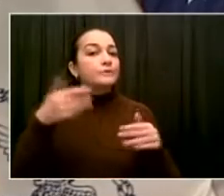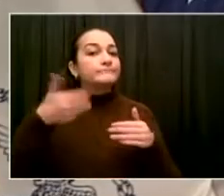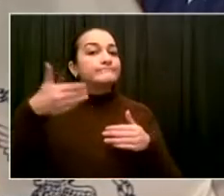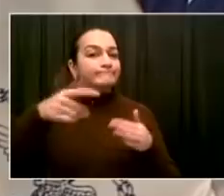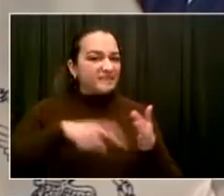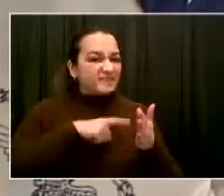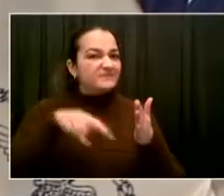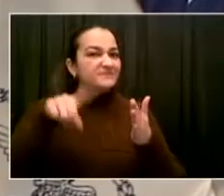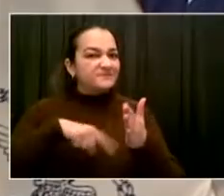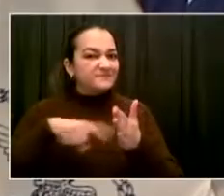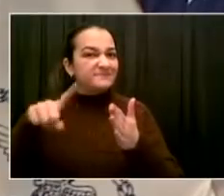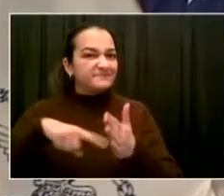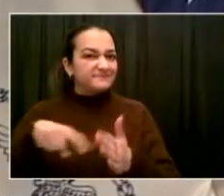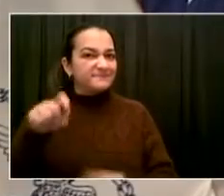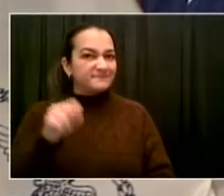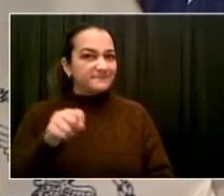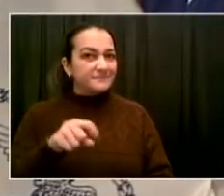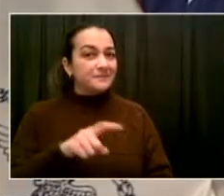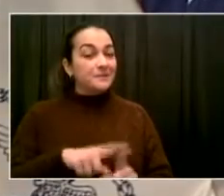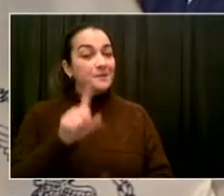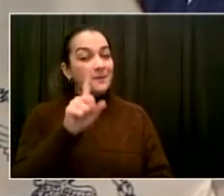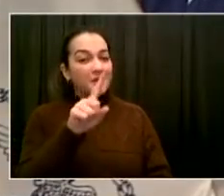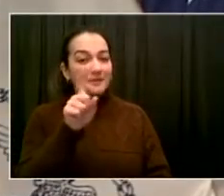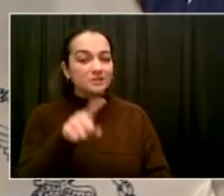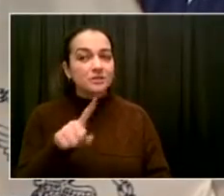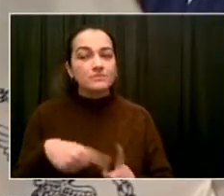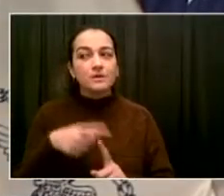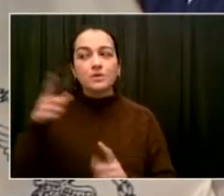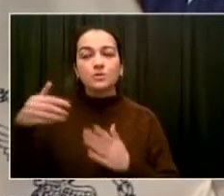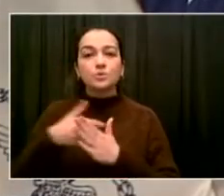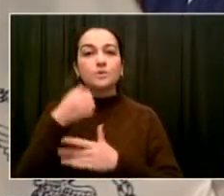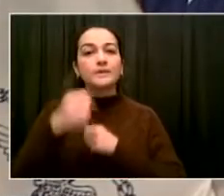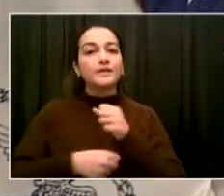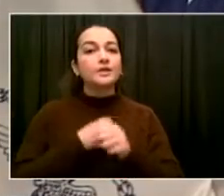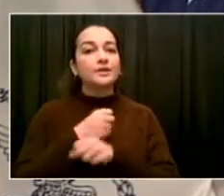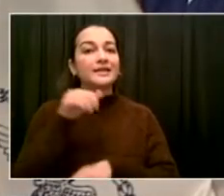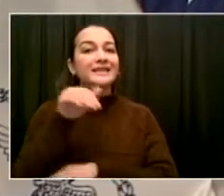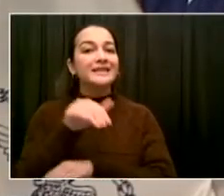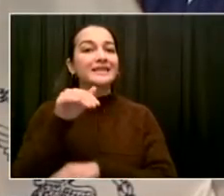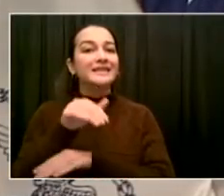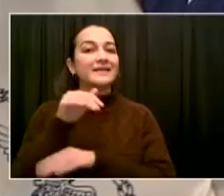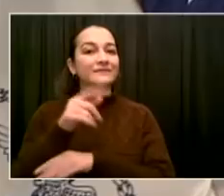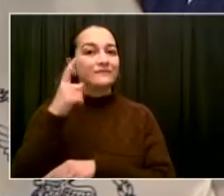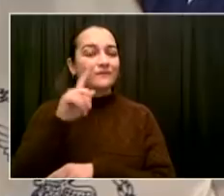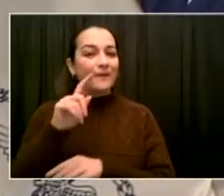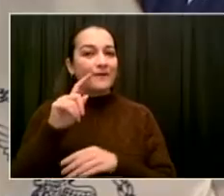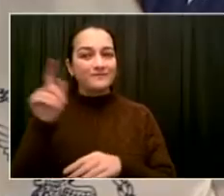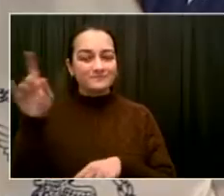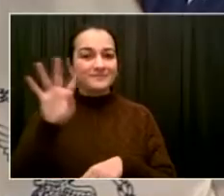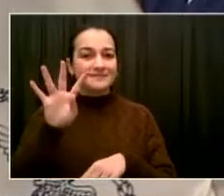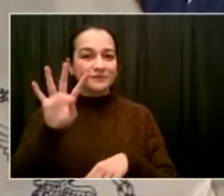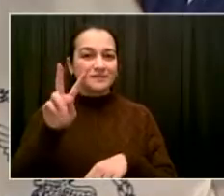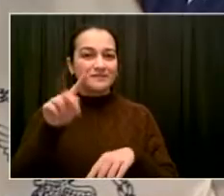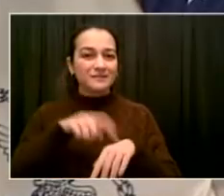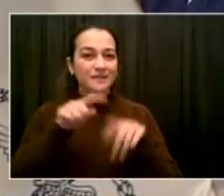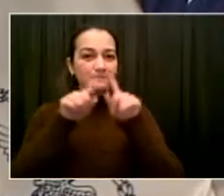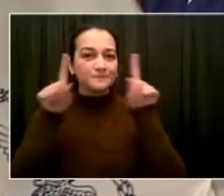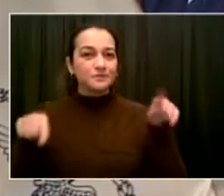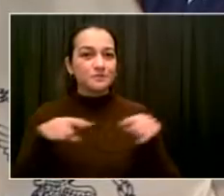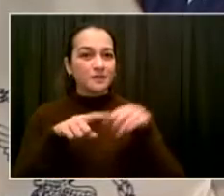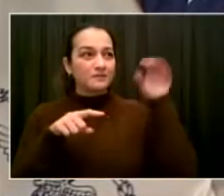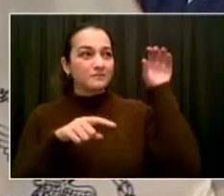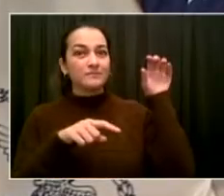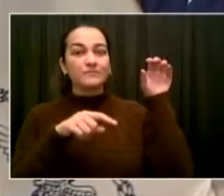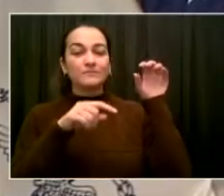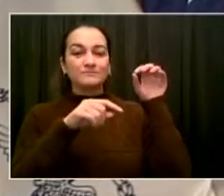granted in an outdoor space, given all that you've just said about this variant's ability to infect people who are vaccinated? Yeah,